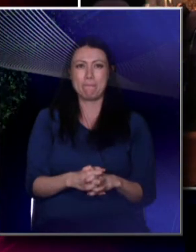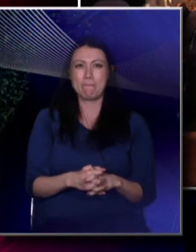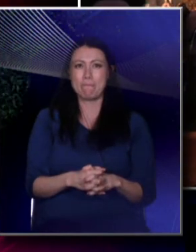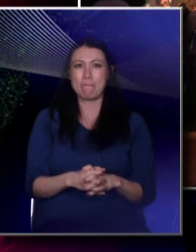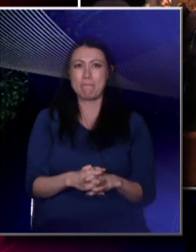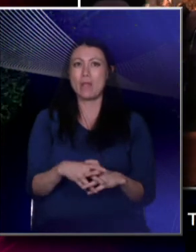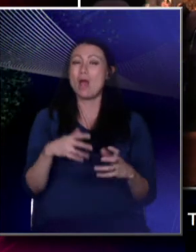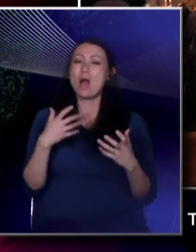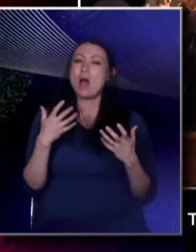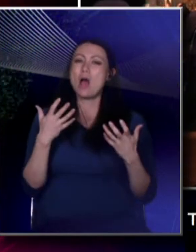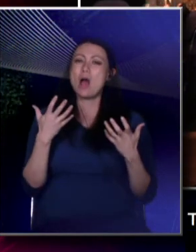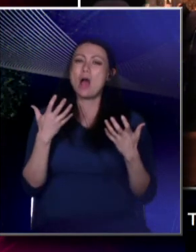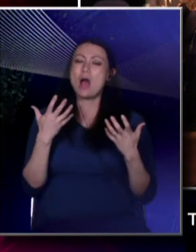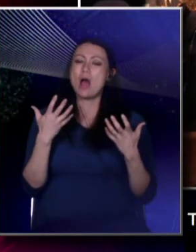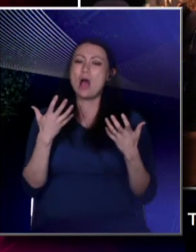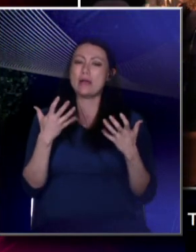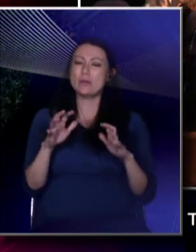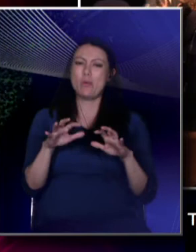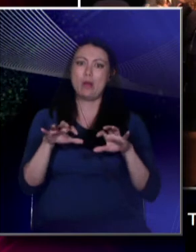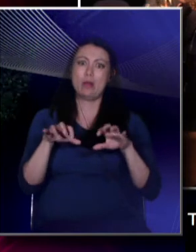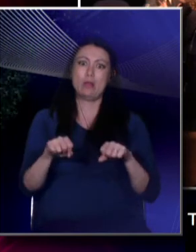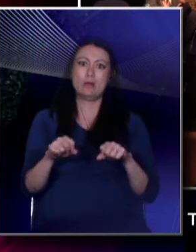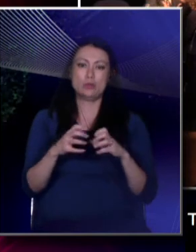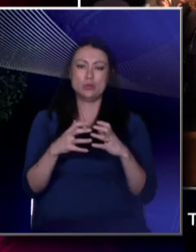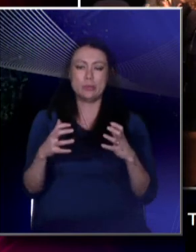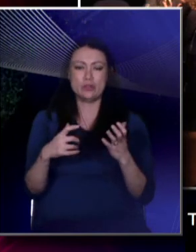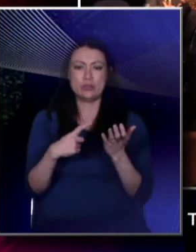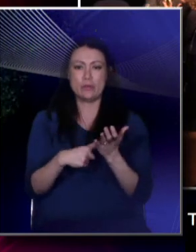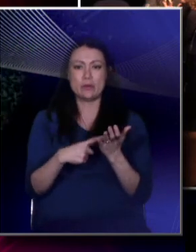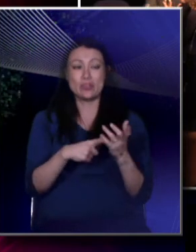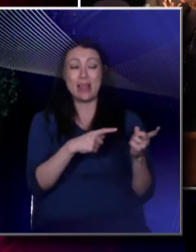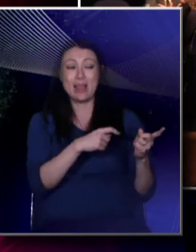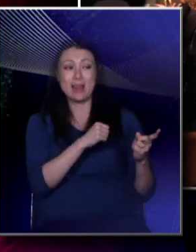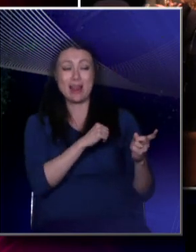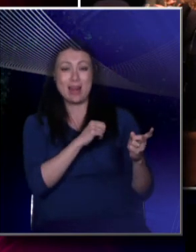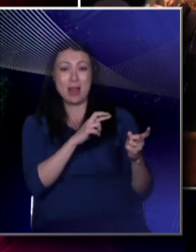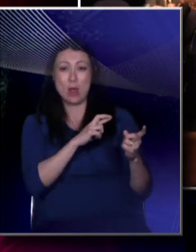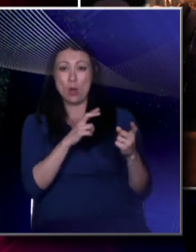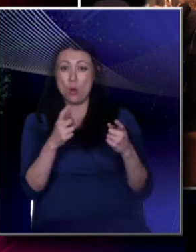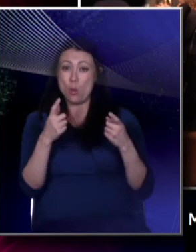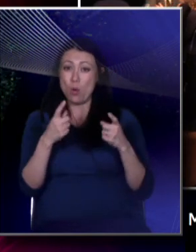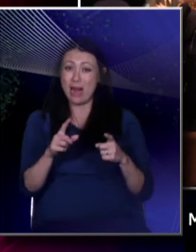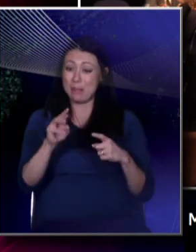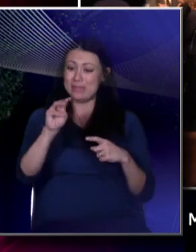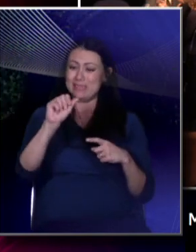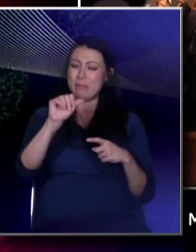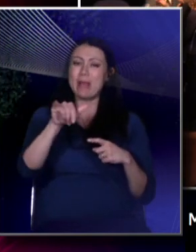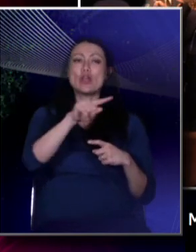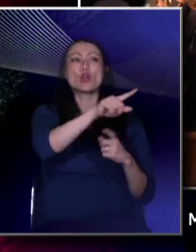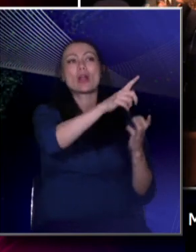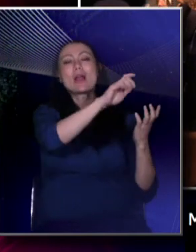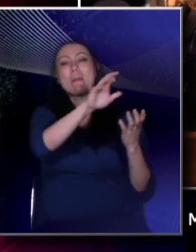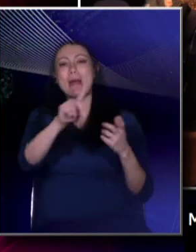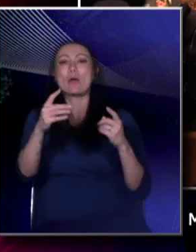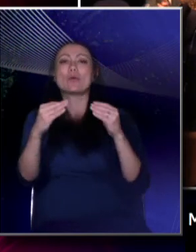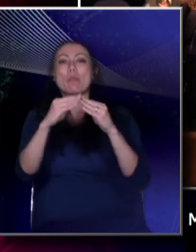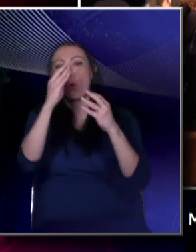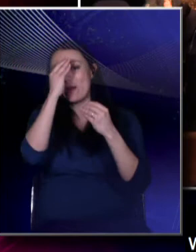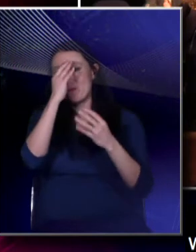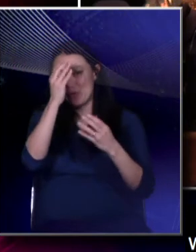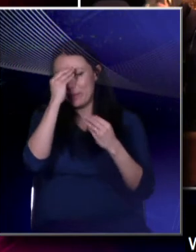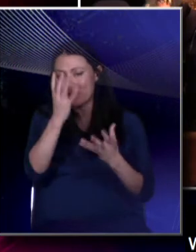what I feel, and Superintendent Reichman, if you could correct me, what happens in May is you're going to come back with some more information,